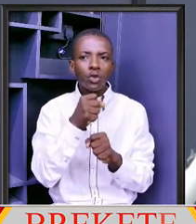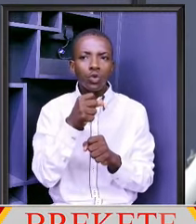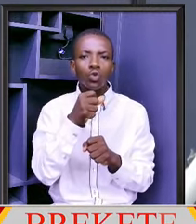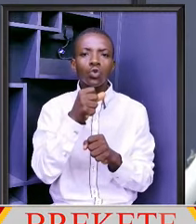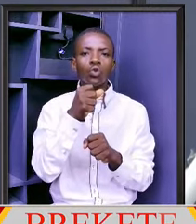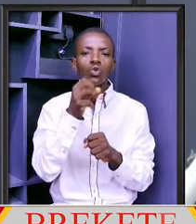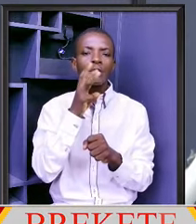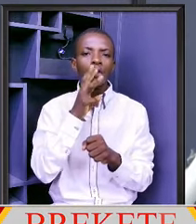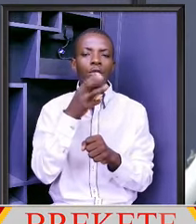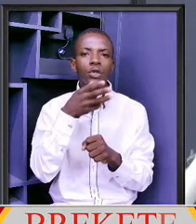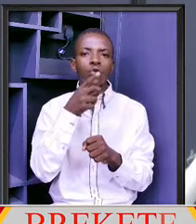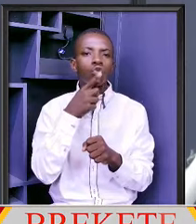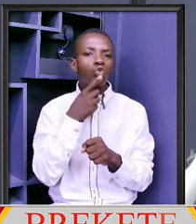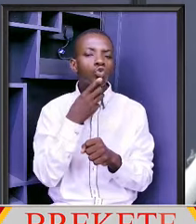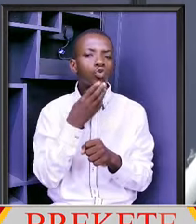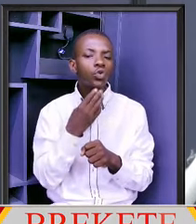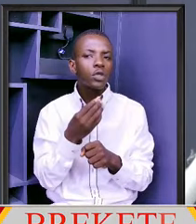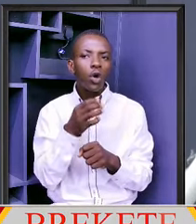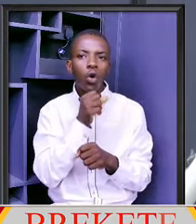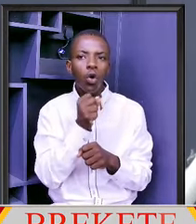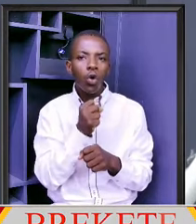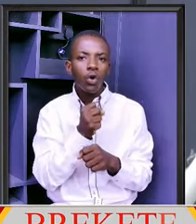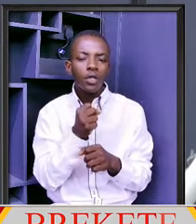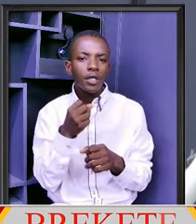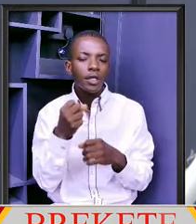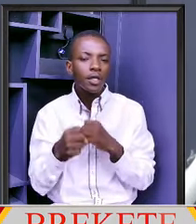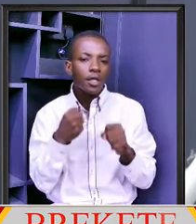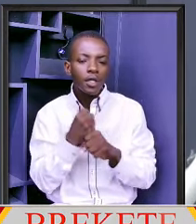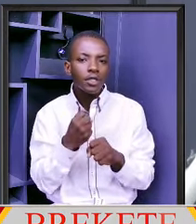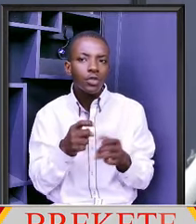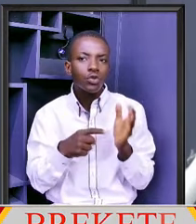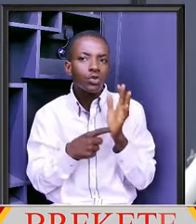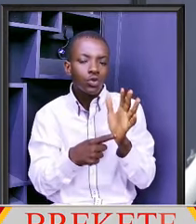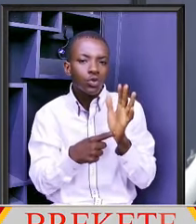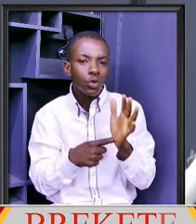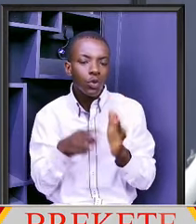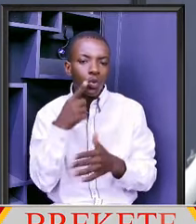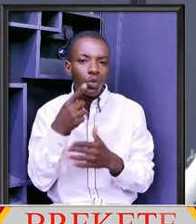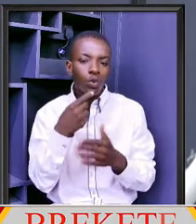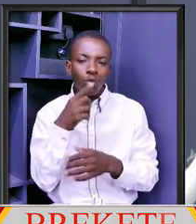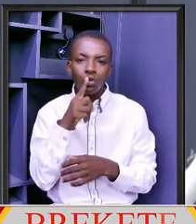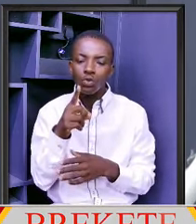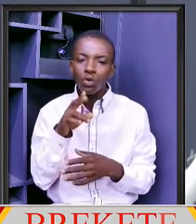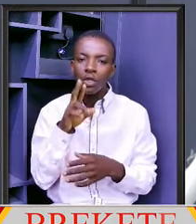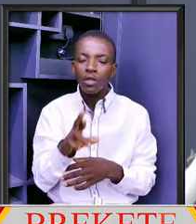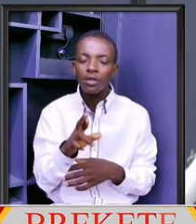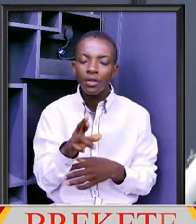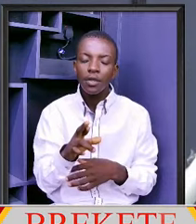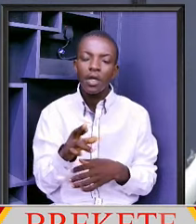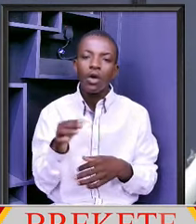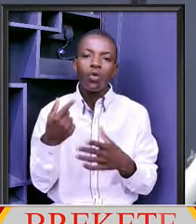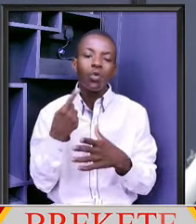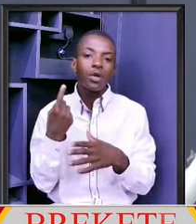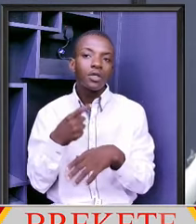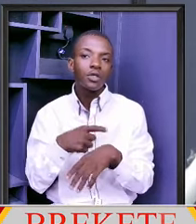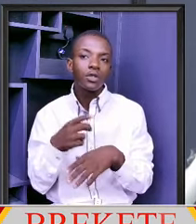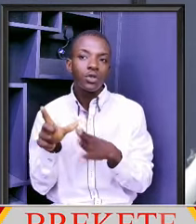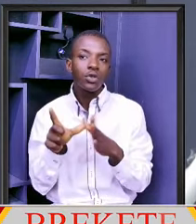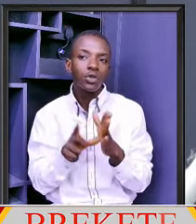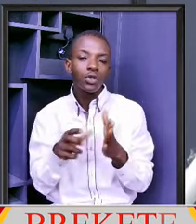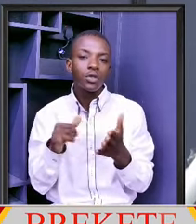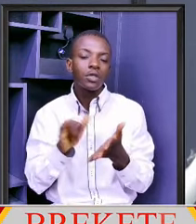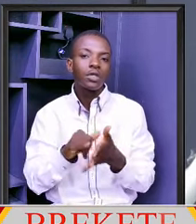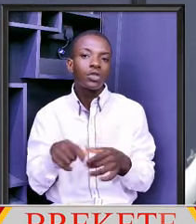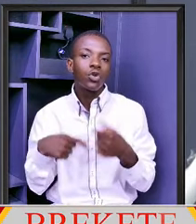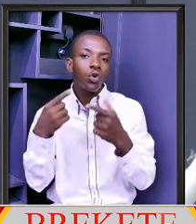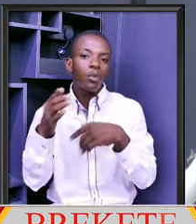the water finish. At your old age, now they go show you who you truly be. Now that time, one law go touch and make you go